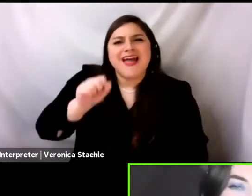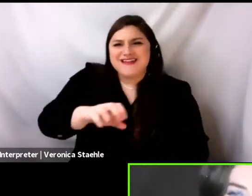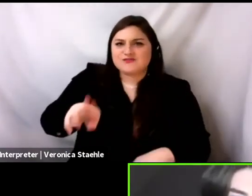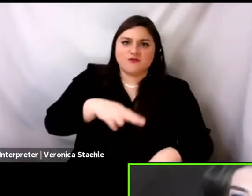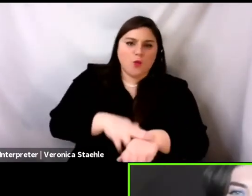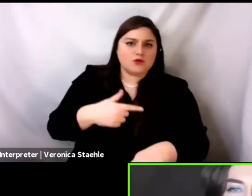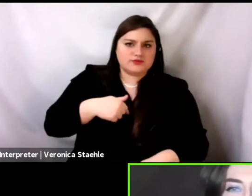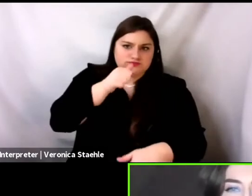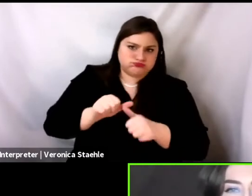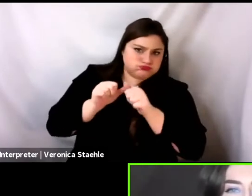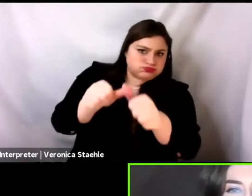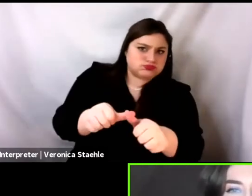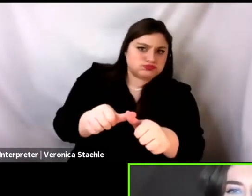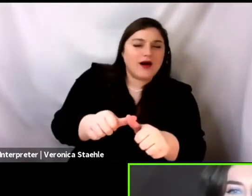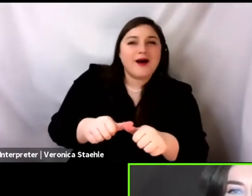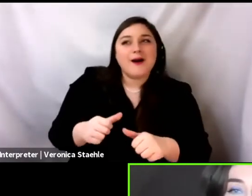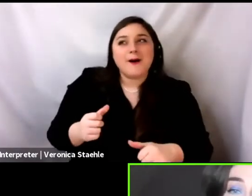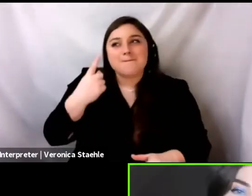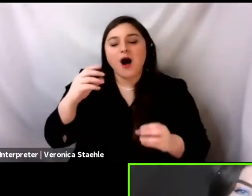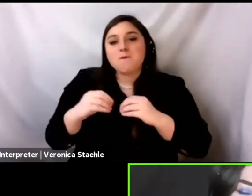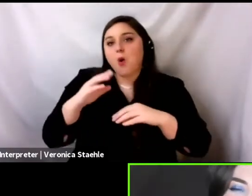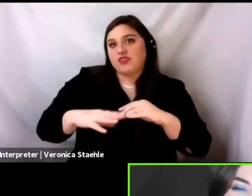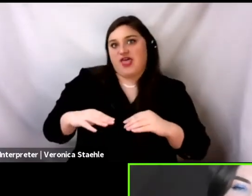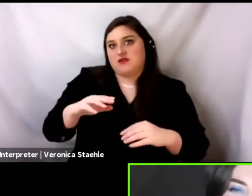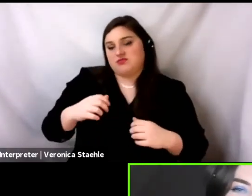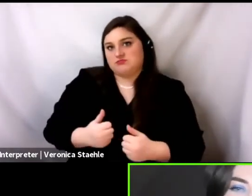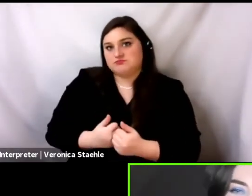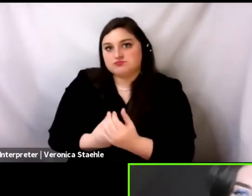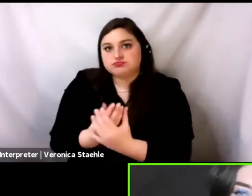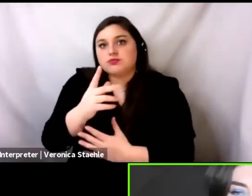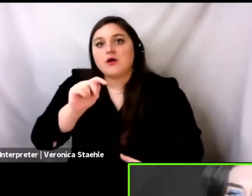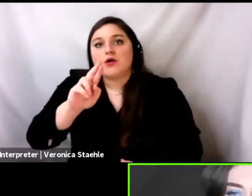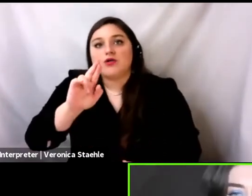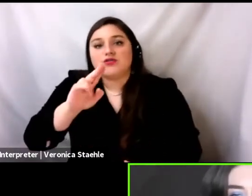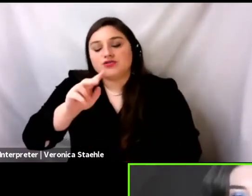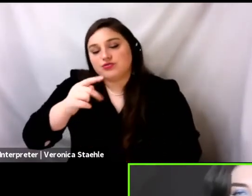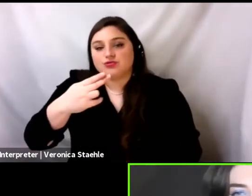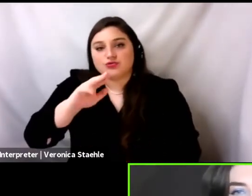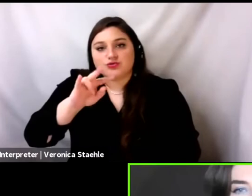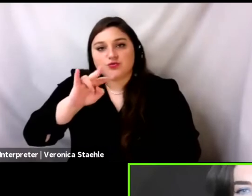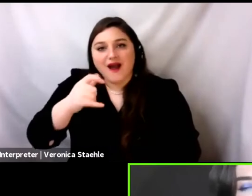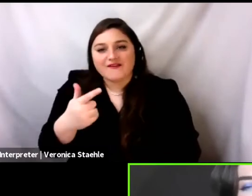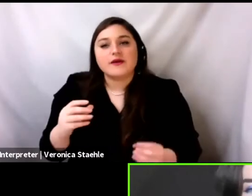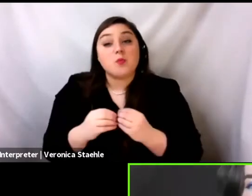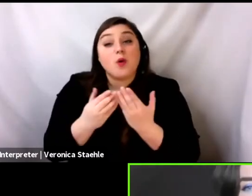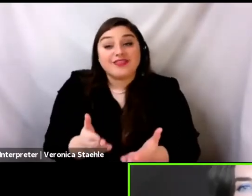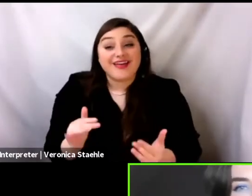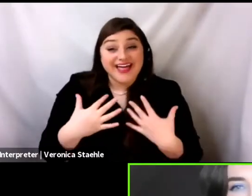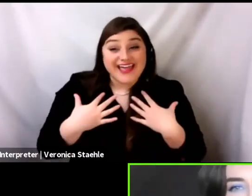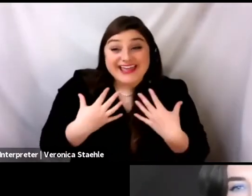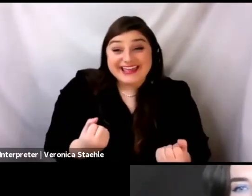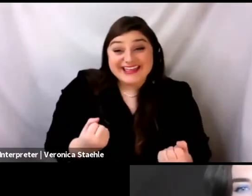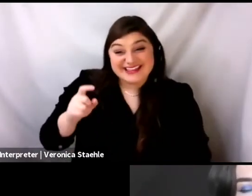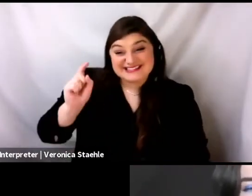about thriving. It's also about, healing. It's all these other things. Everything has to play a part.